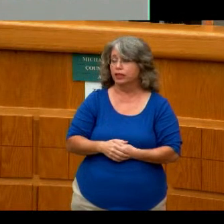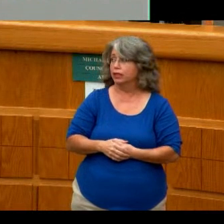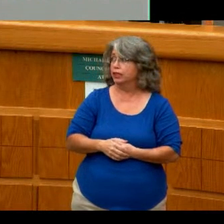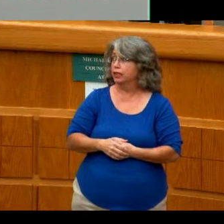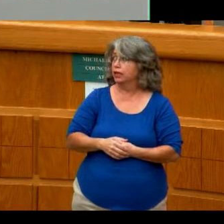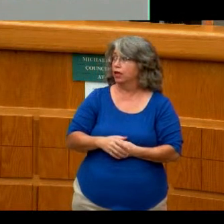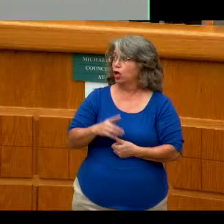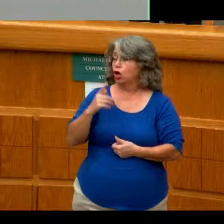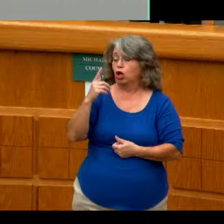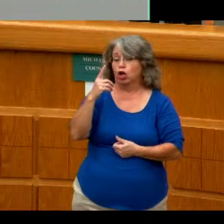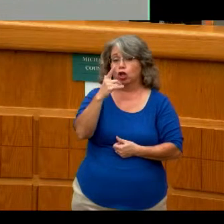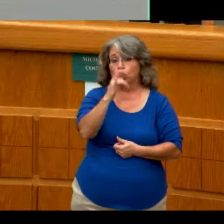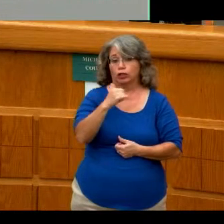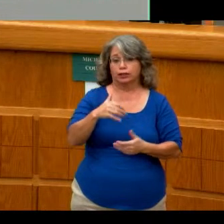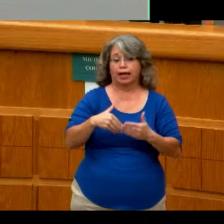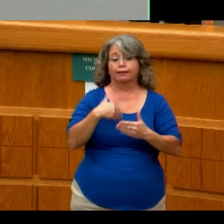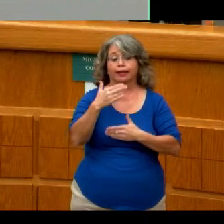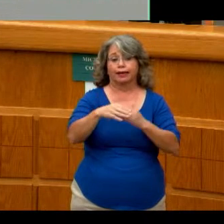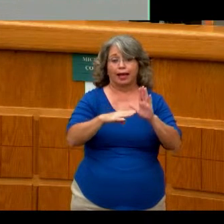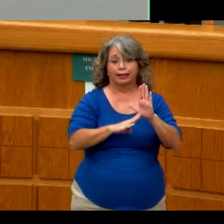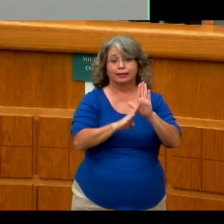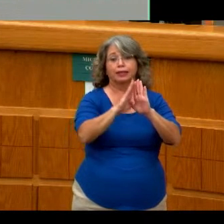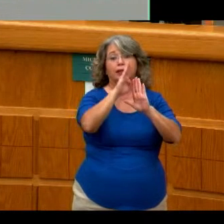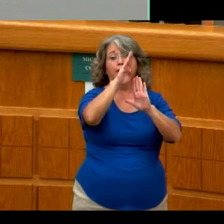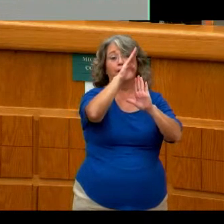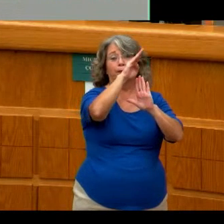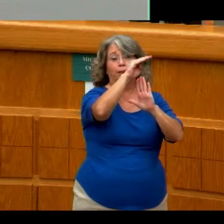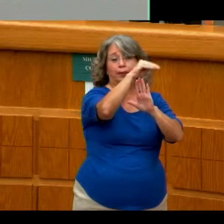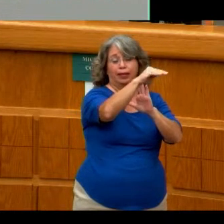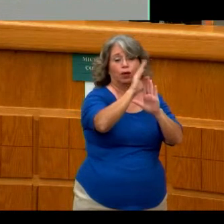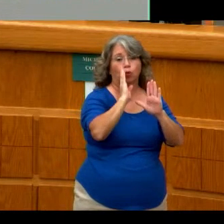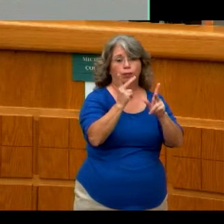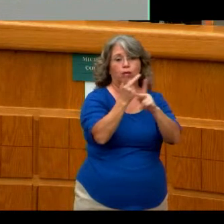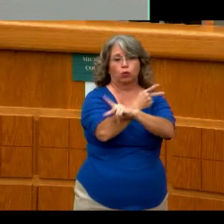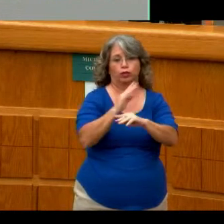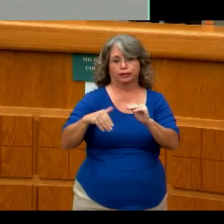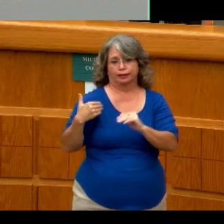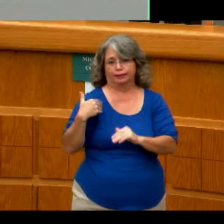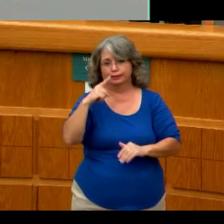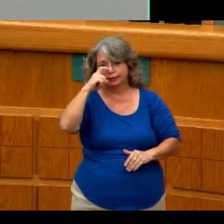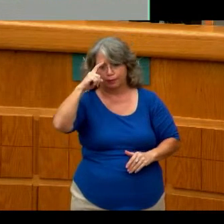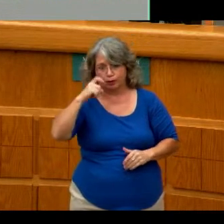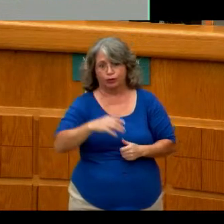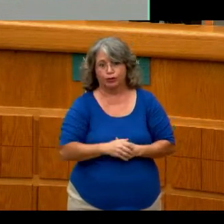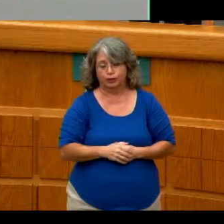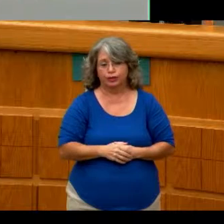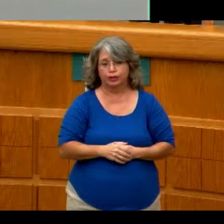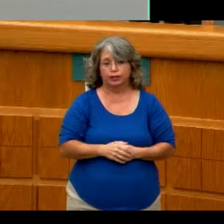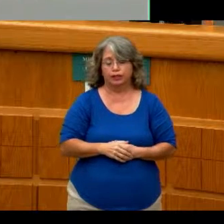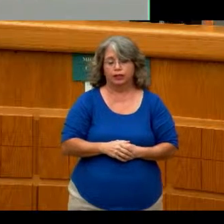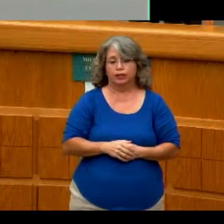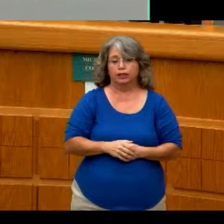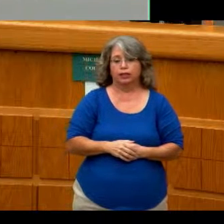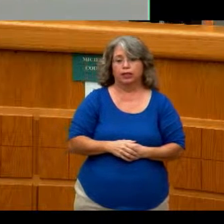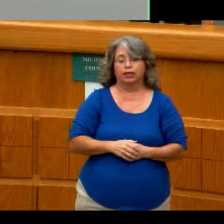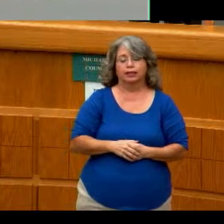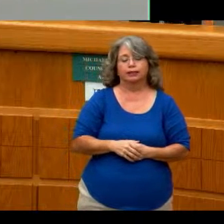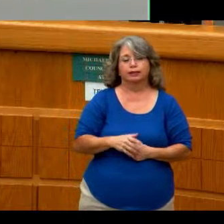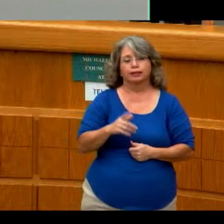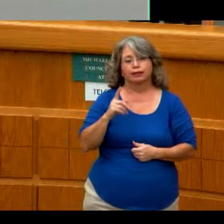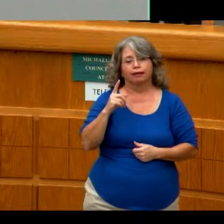wrong this time. So anyway, this peak, it looks like it's going to be higher than the one over the summer.